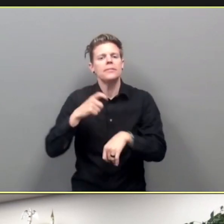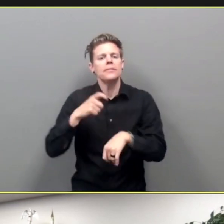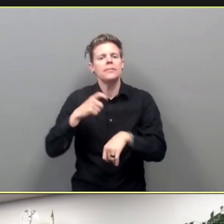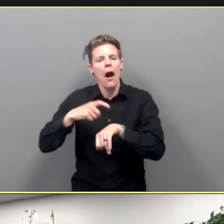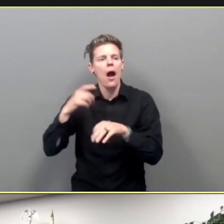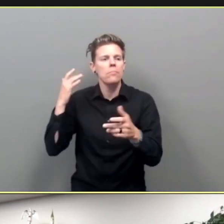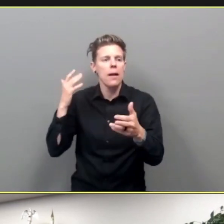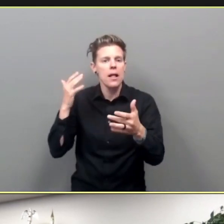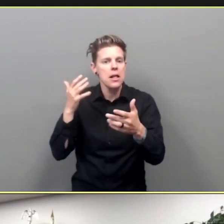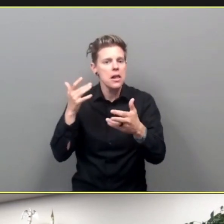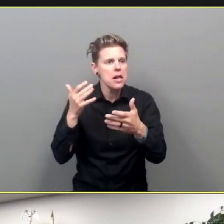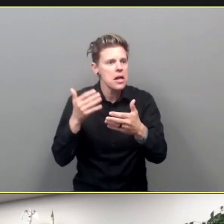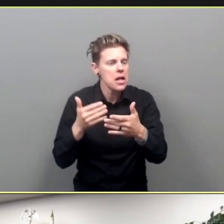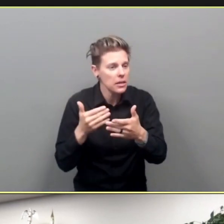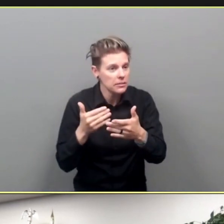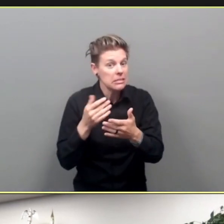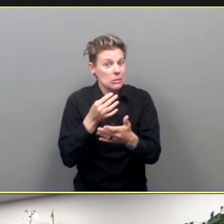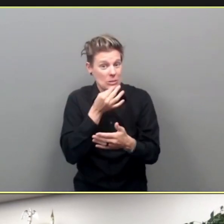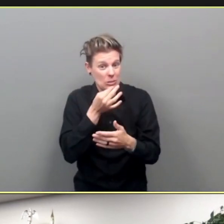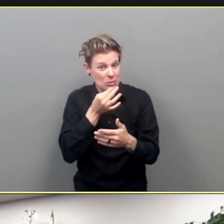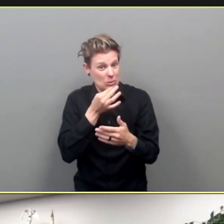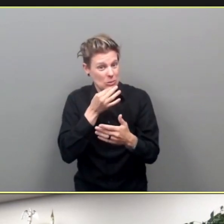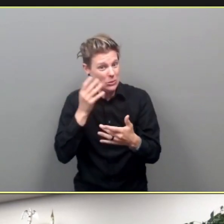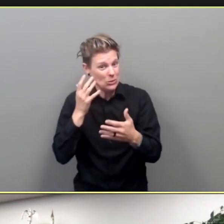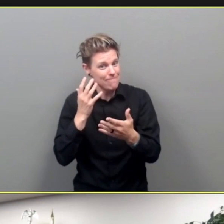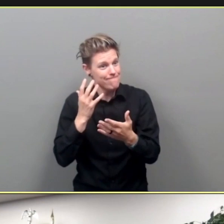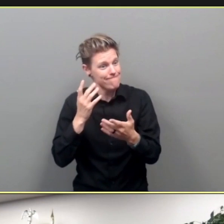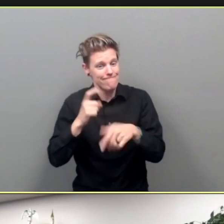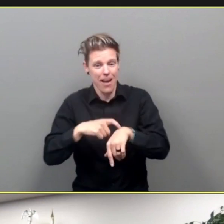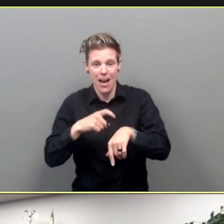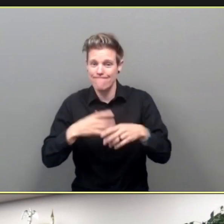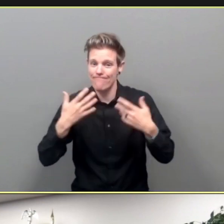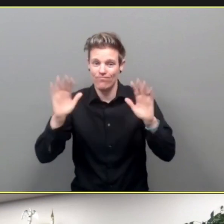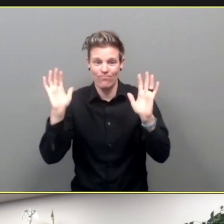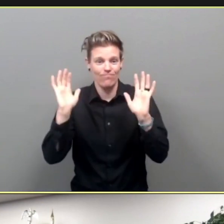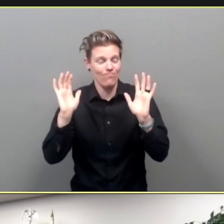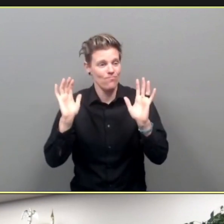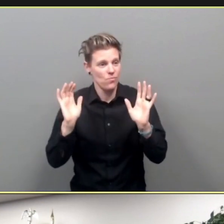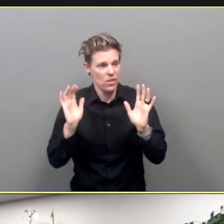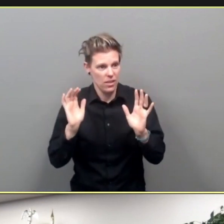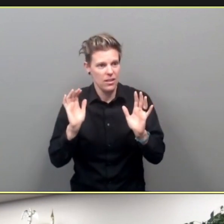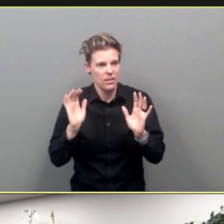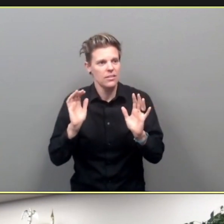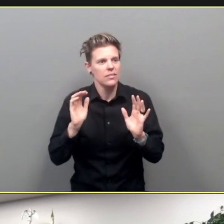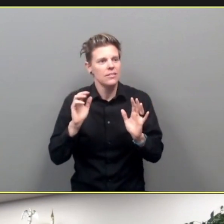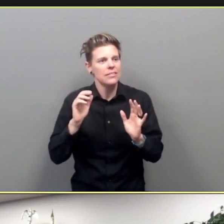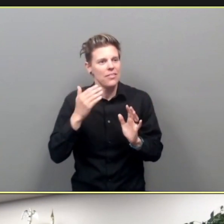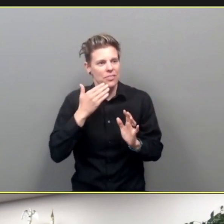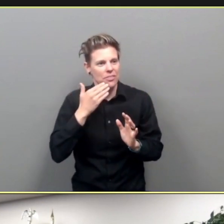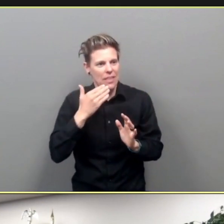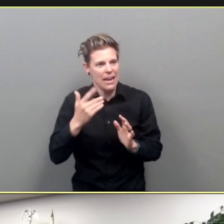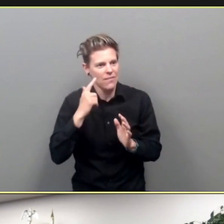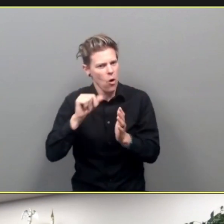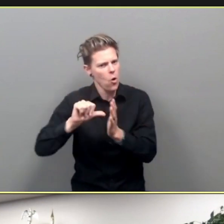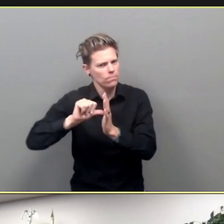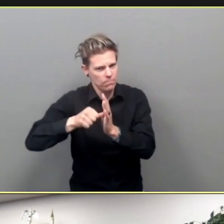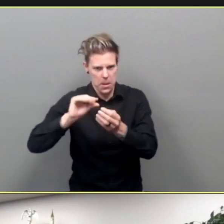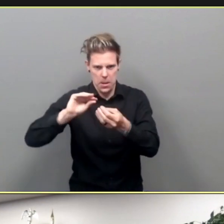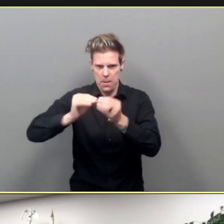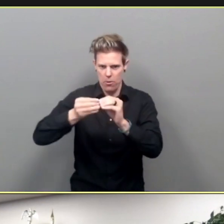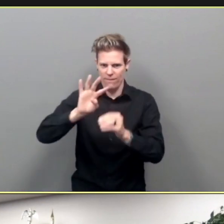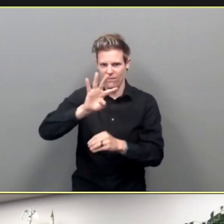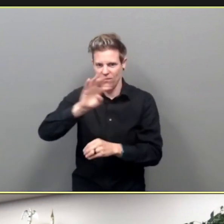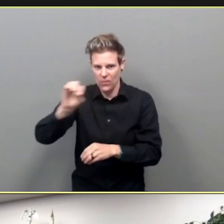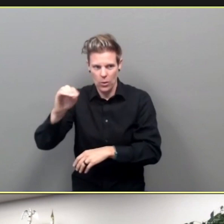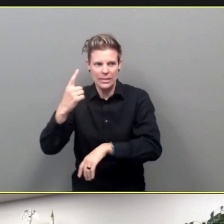date's certain comes up soon, and thanks for pointing out that 40 days comes due this week. I fought hard